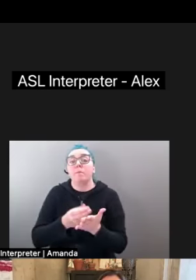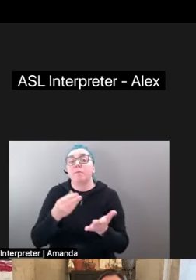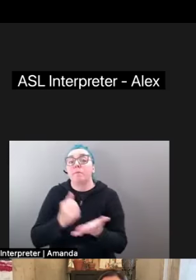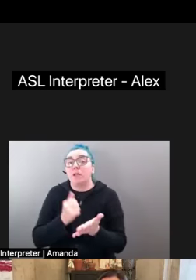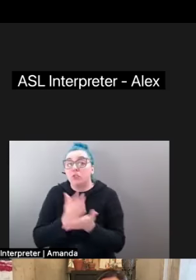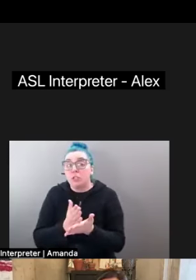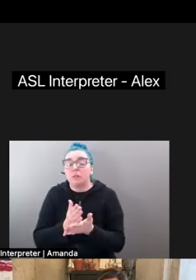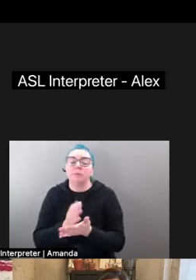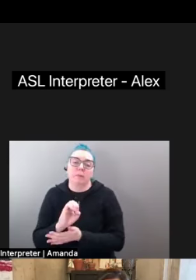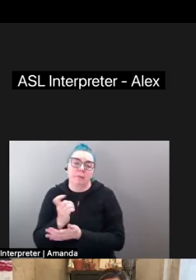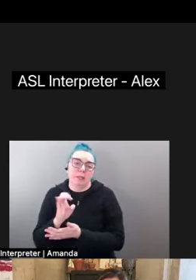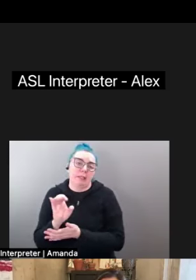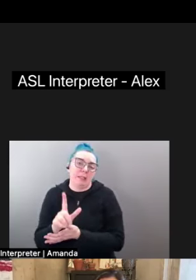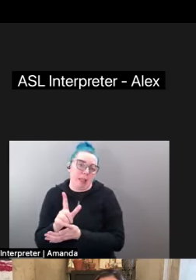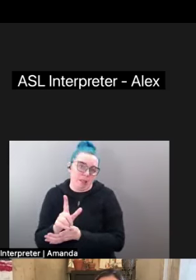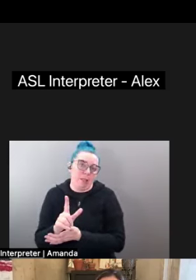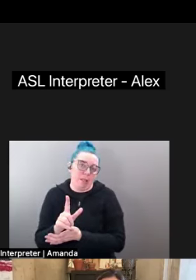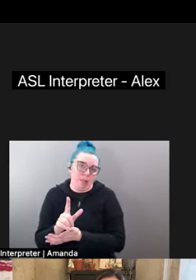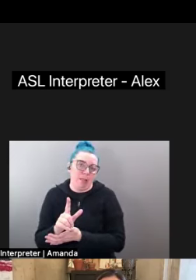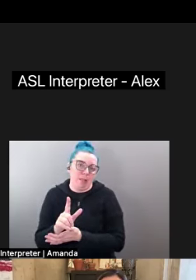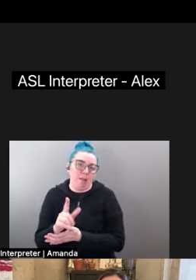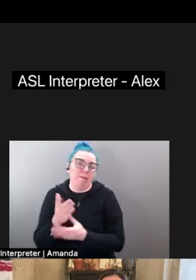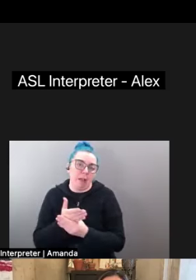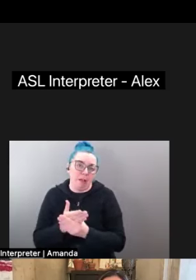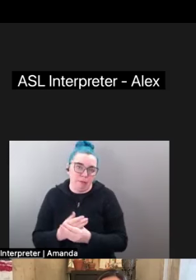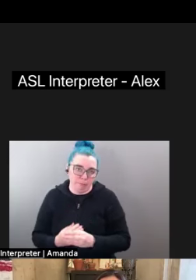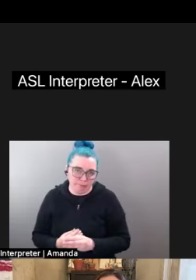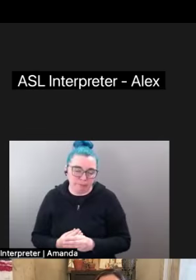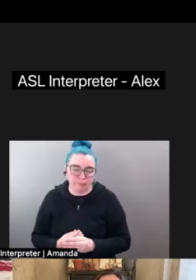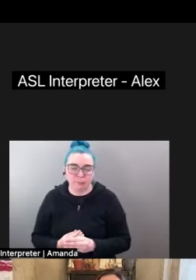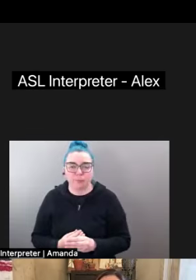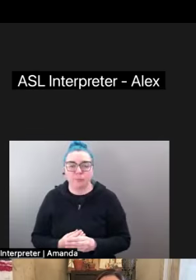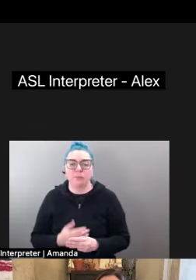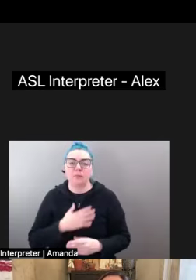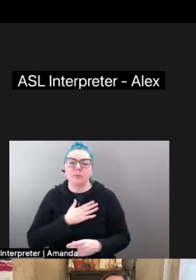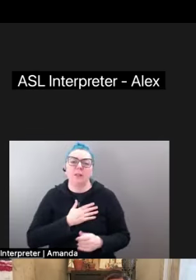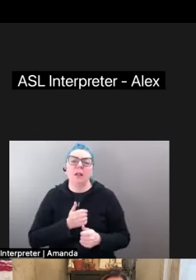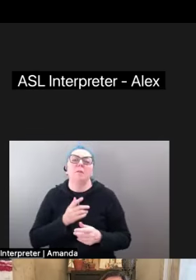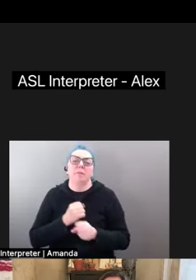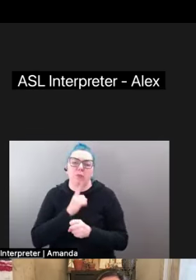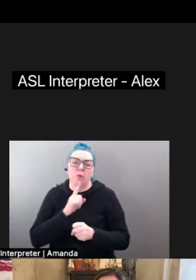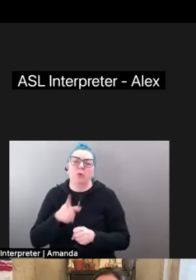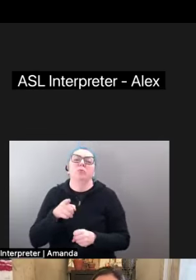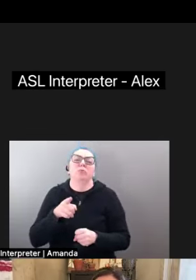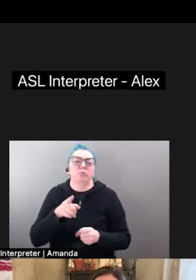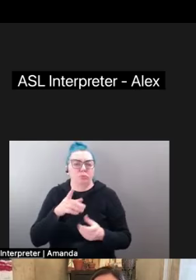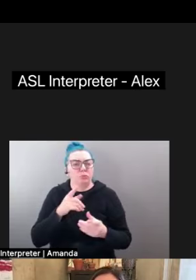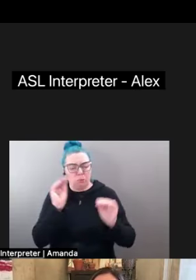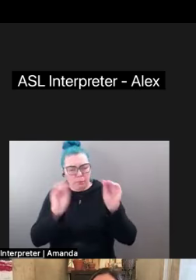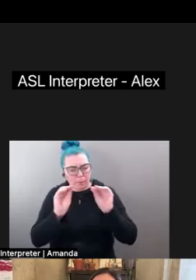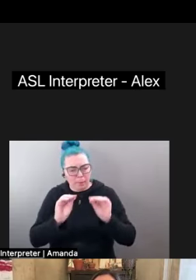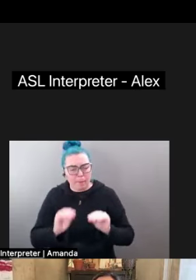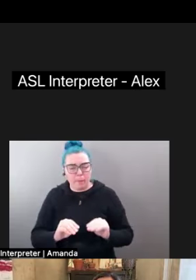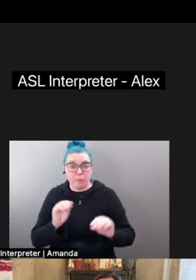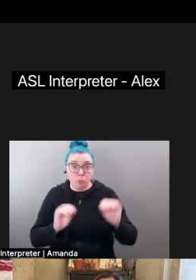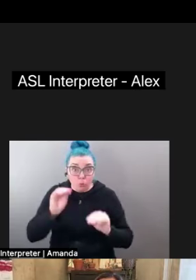be able to navigate through them. Please also make sure that you don't alter the form in any way beyond filling out the required sections,